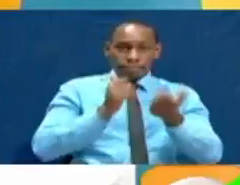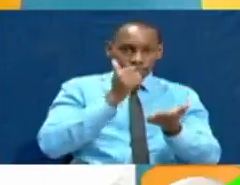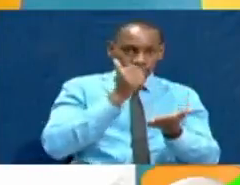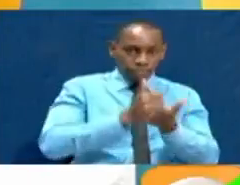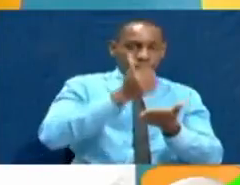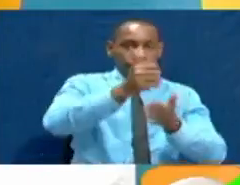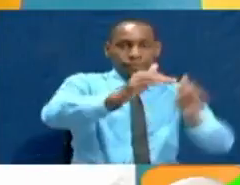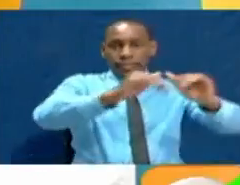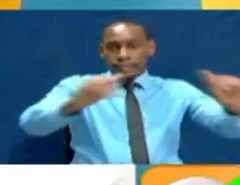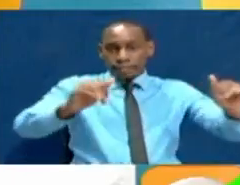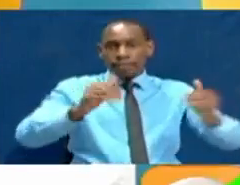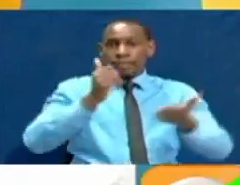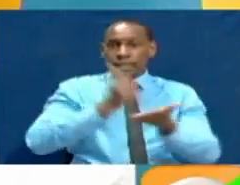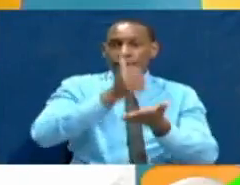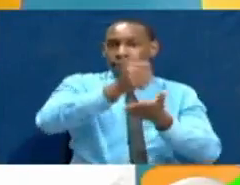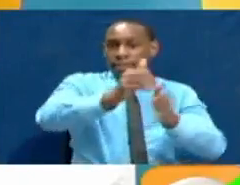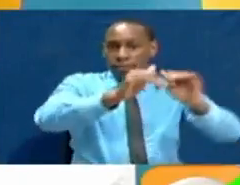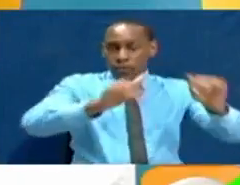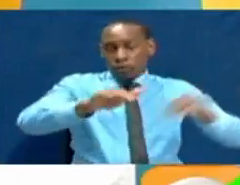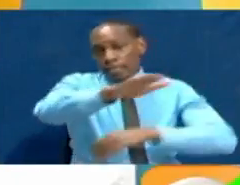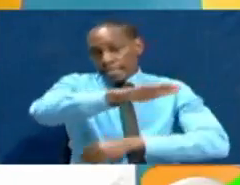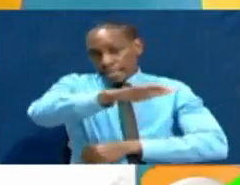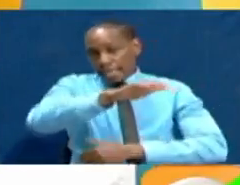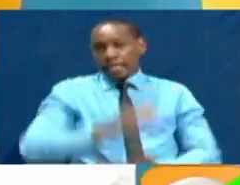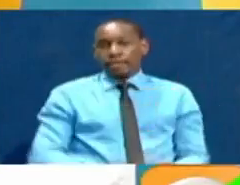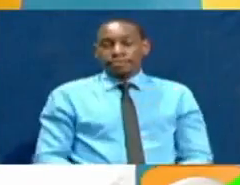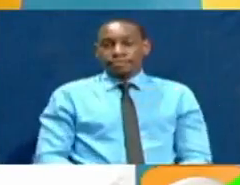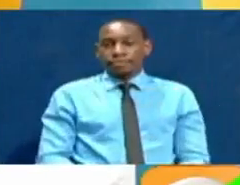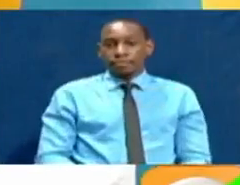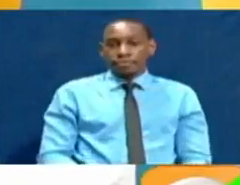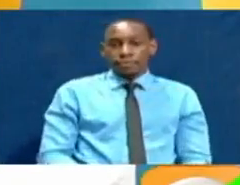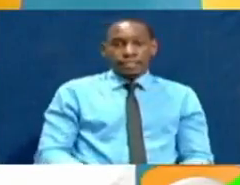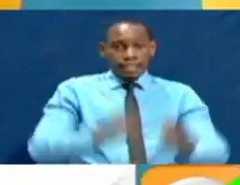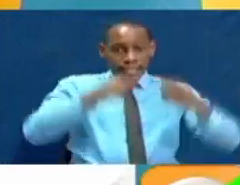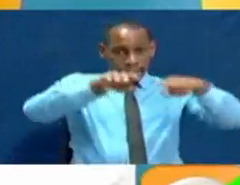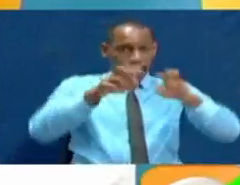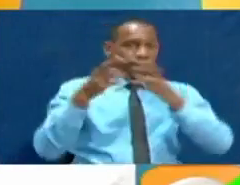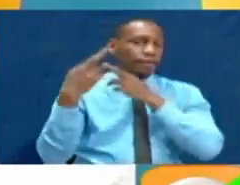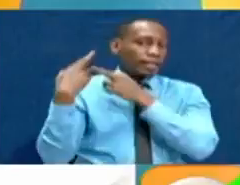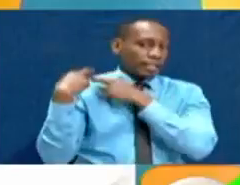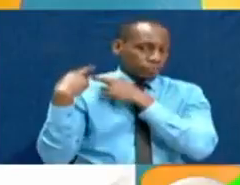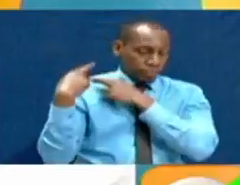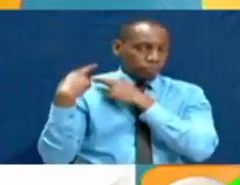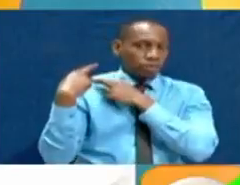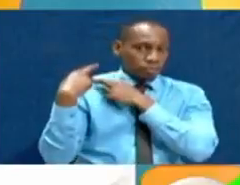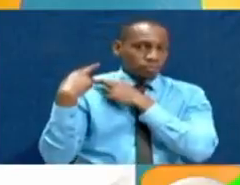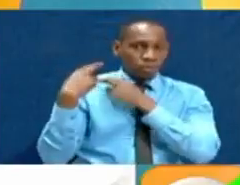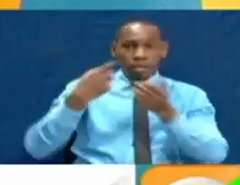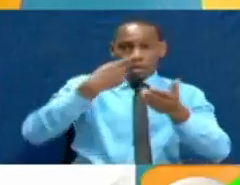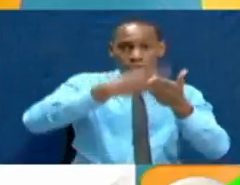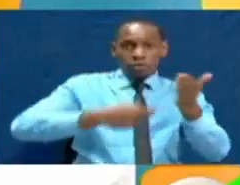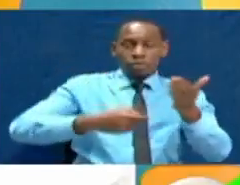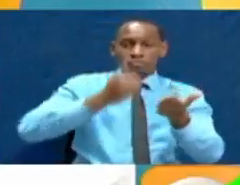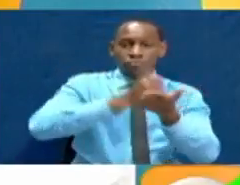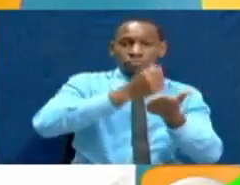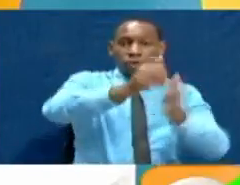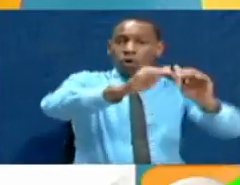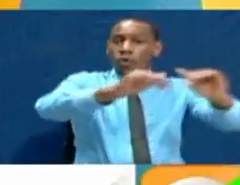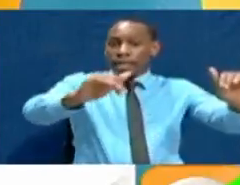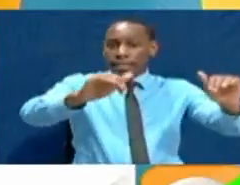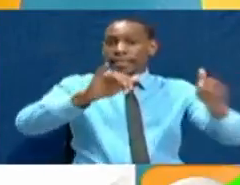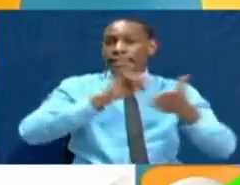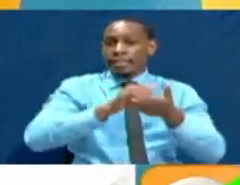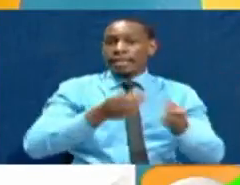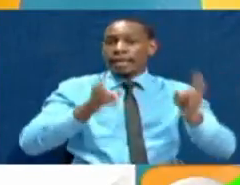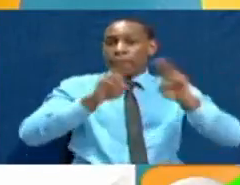quarantine, if you're placed in quarantine, then you are responsible for the cost of quarantine. And